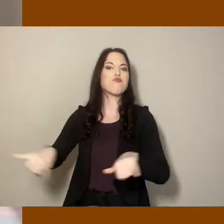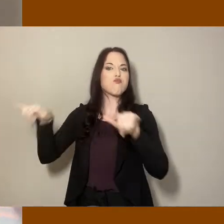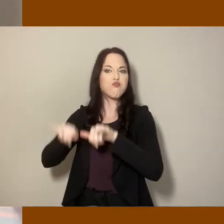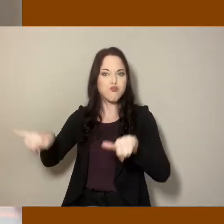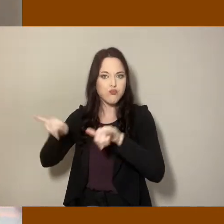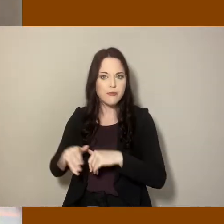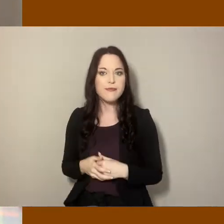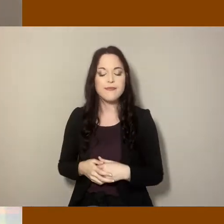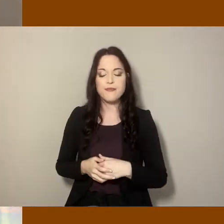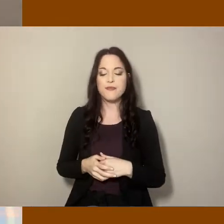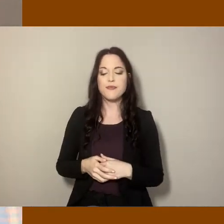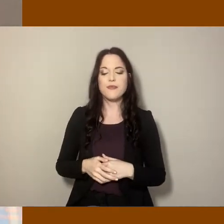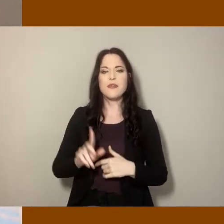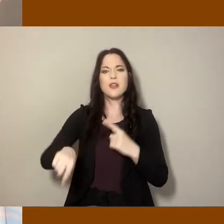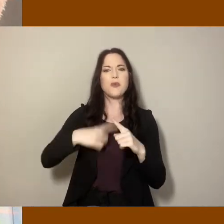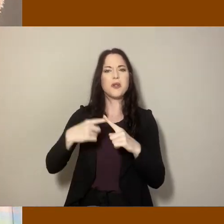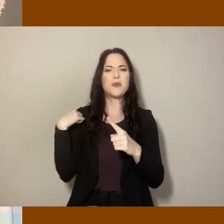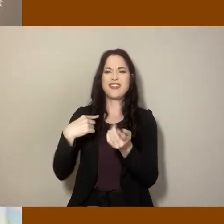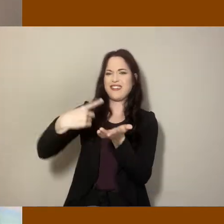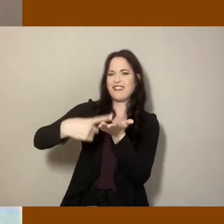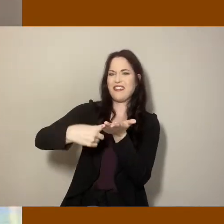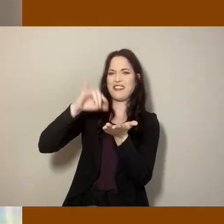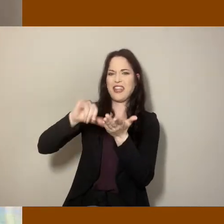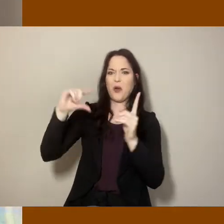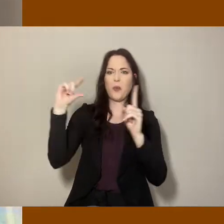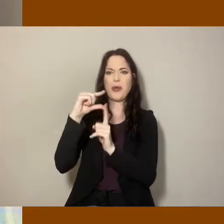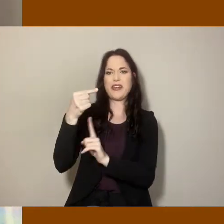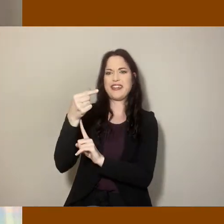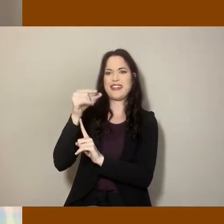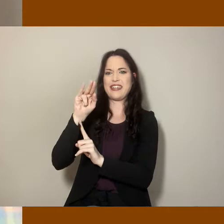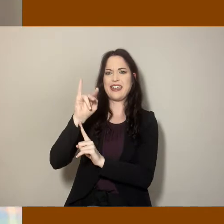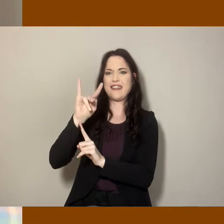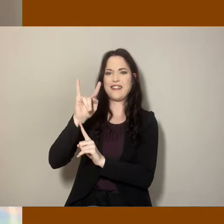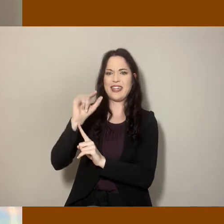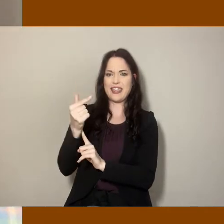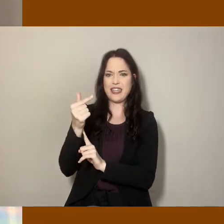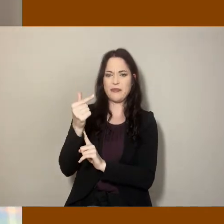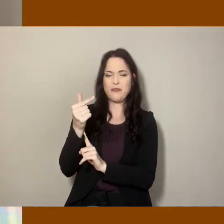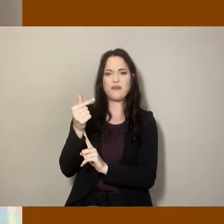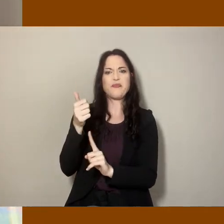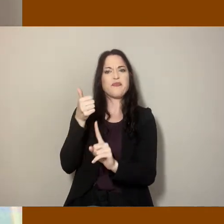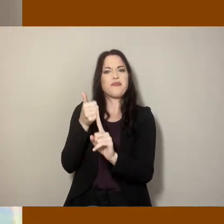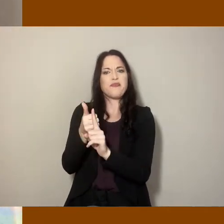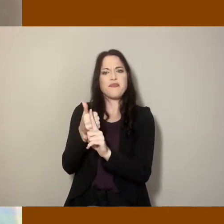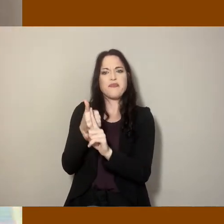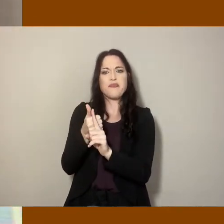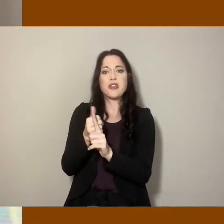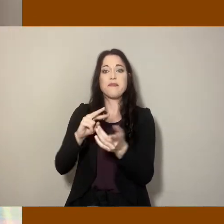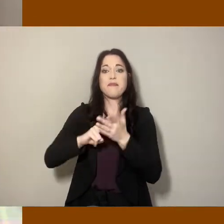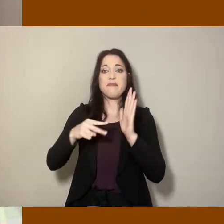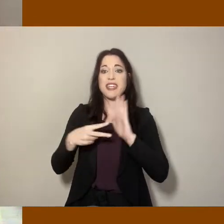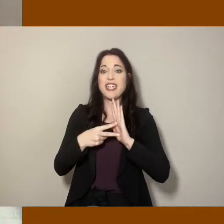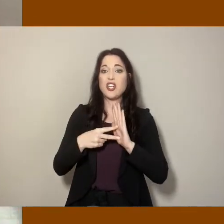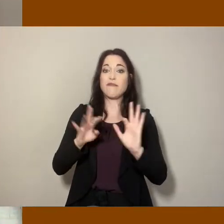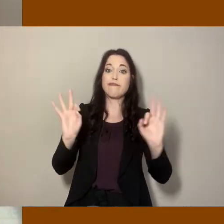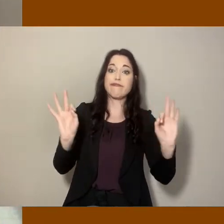And when you talk about giving, I want you to understand that giving is not just monetary giving. It could be giving